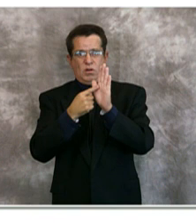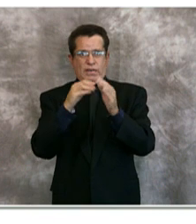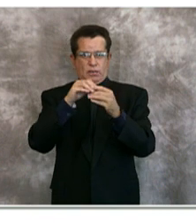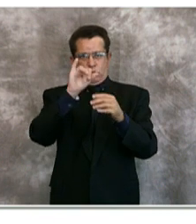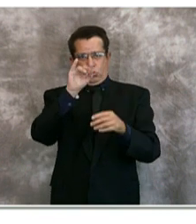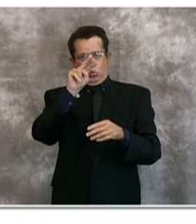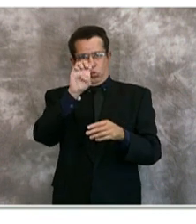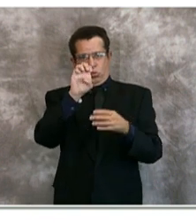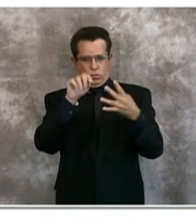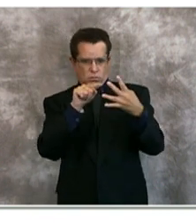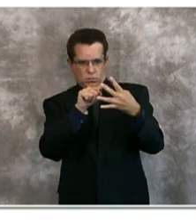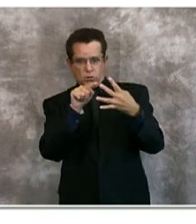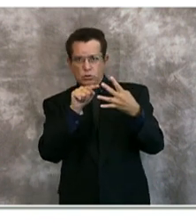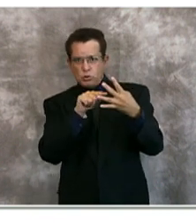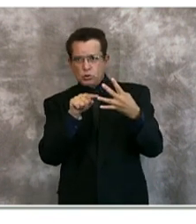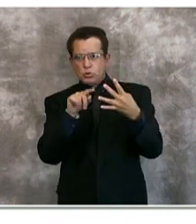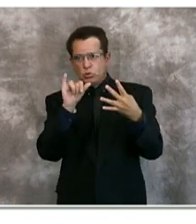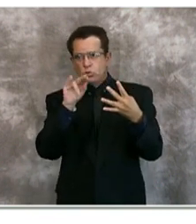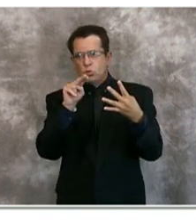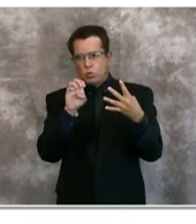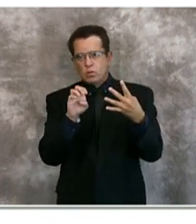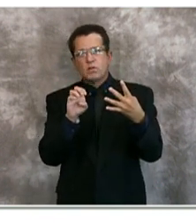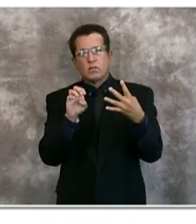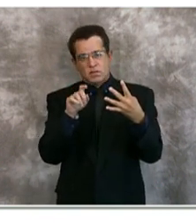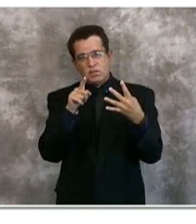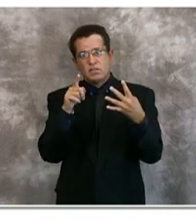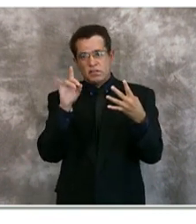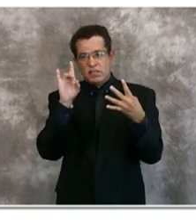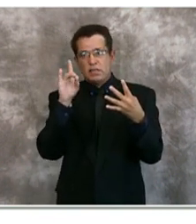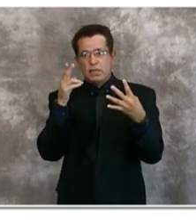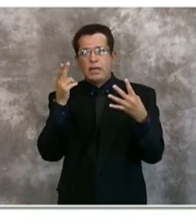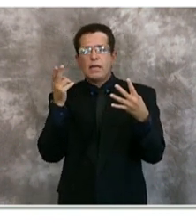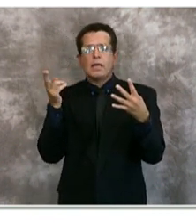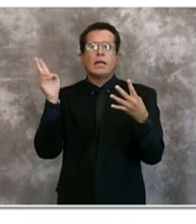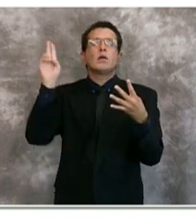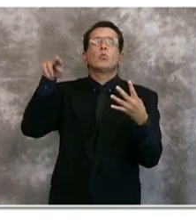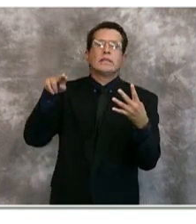we saw actually a nice increase,